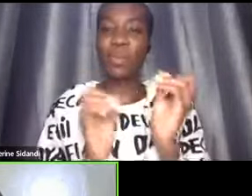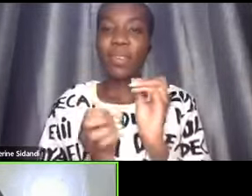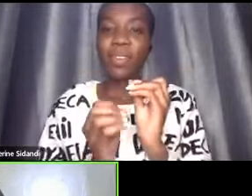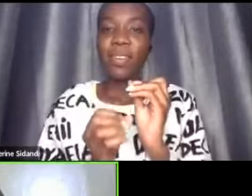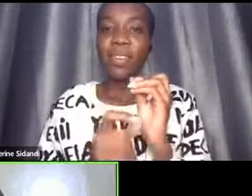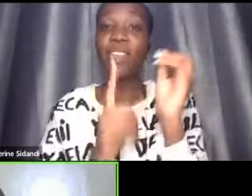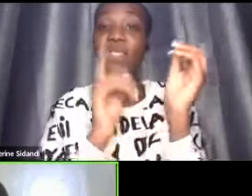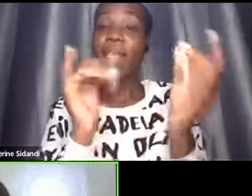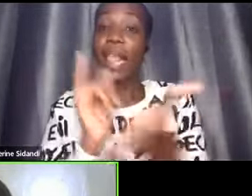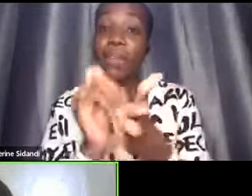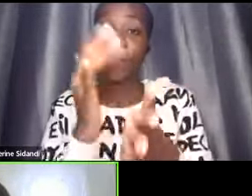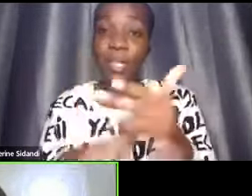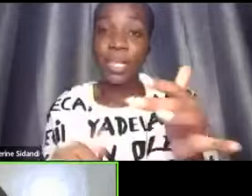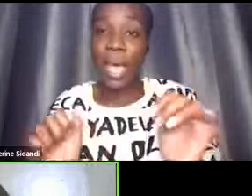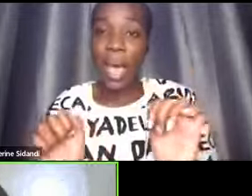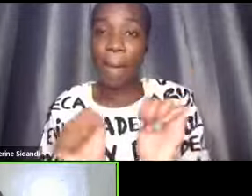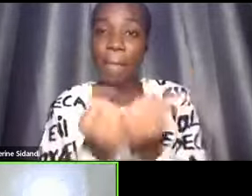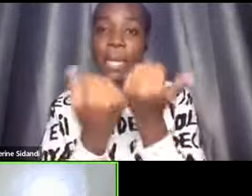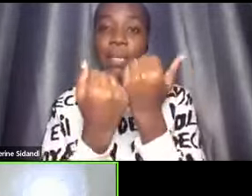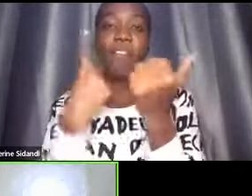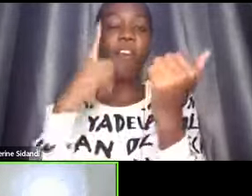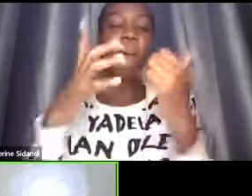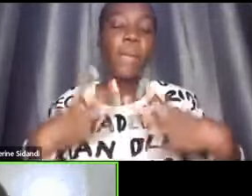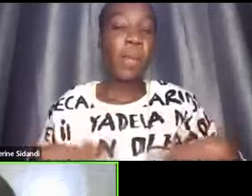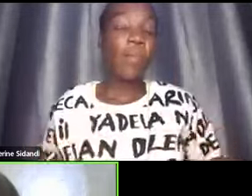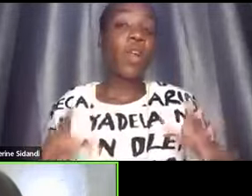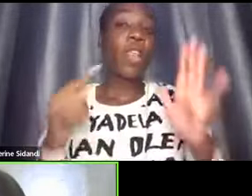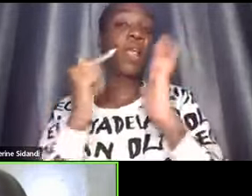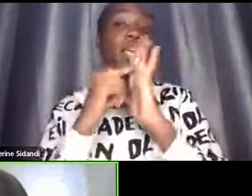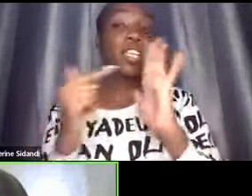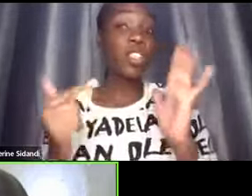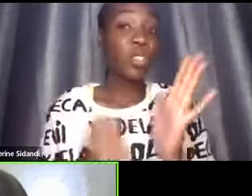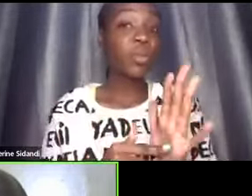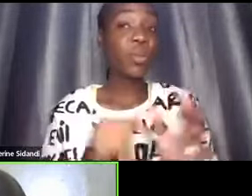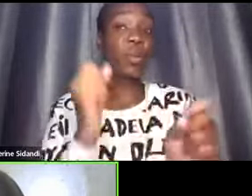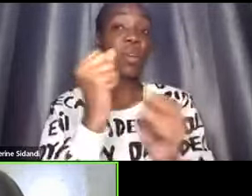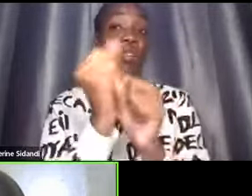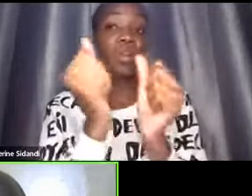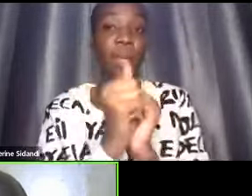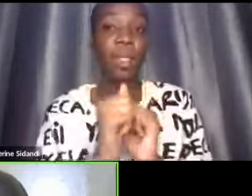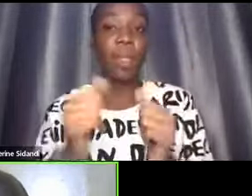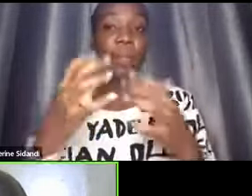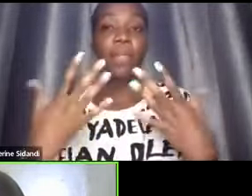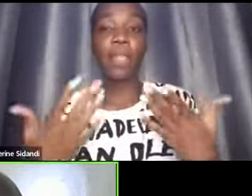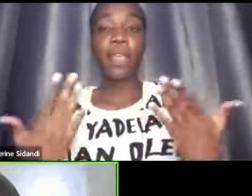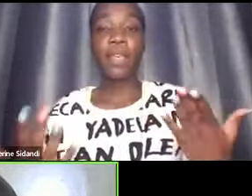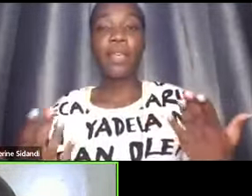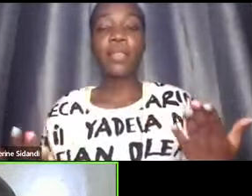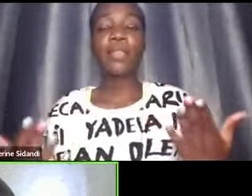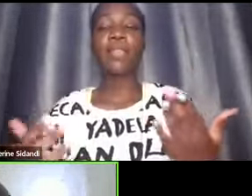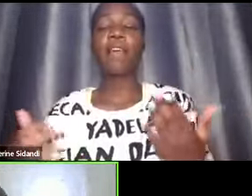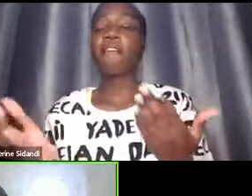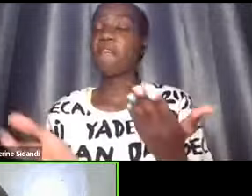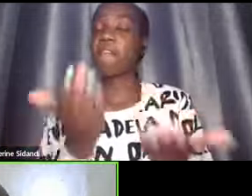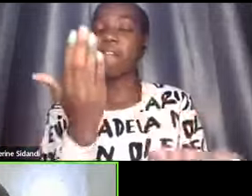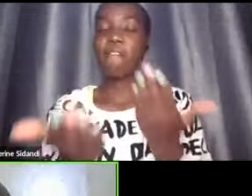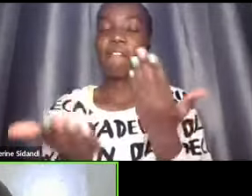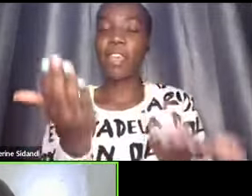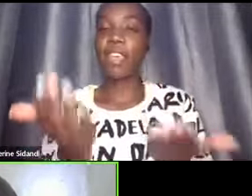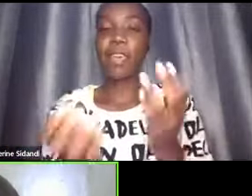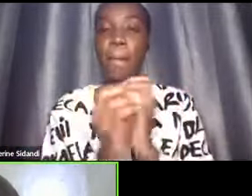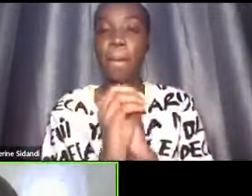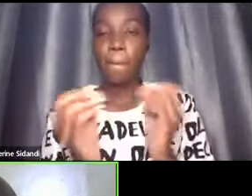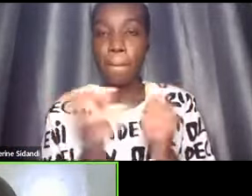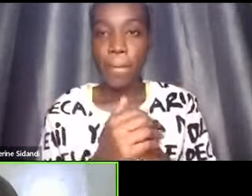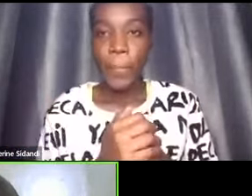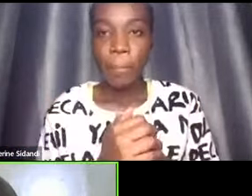a perception on the issues to do with being unfairly treated. Now let's talk about perception. There very quickly,